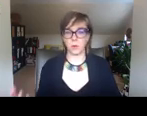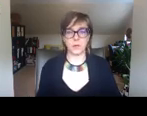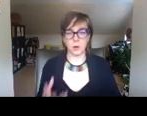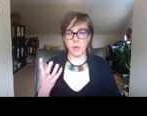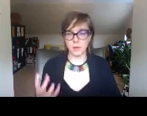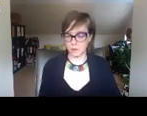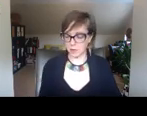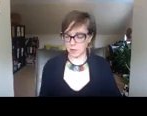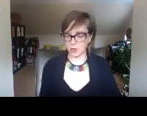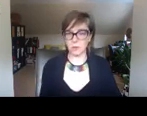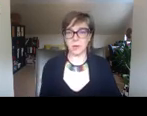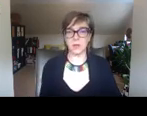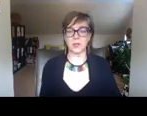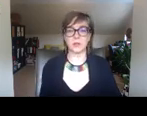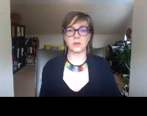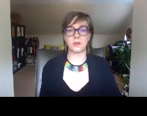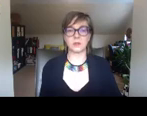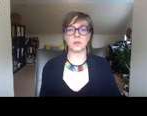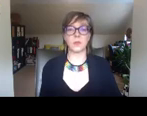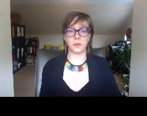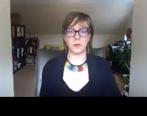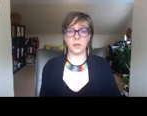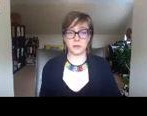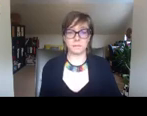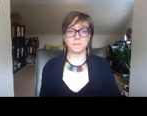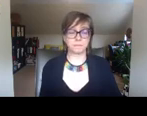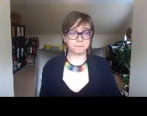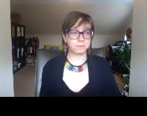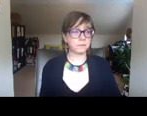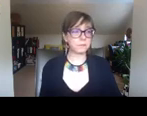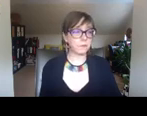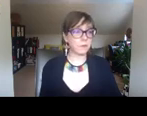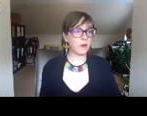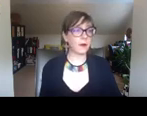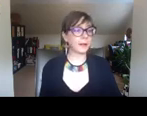Forbes. There were, many of the big national publications did stories on this.